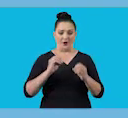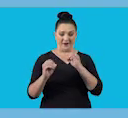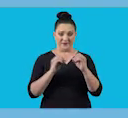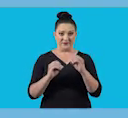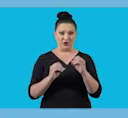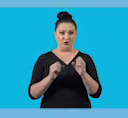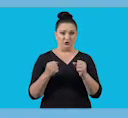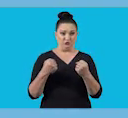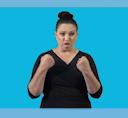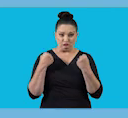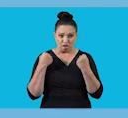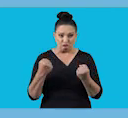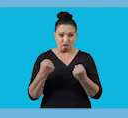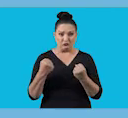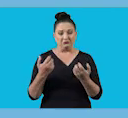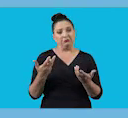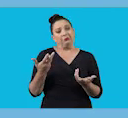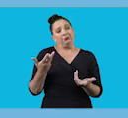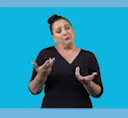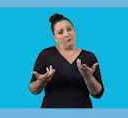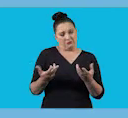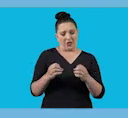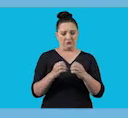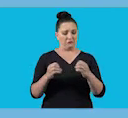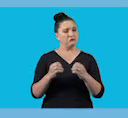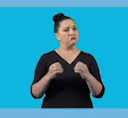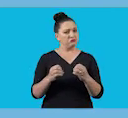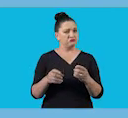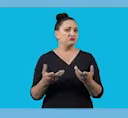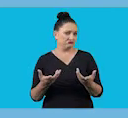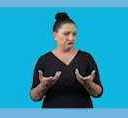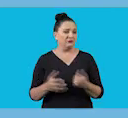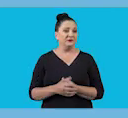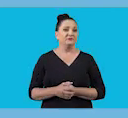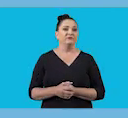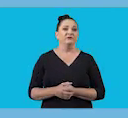their particles are not as strongly packed as in a solid. That's a possibility.